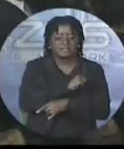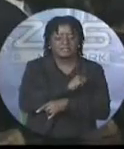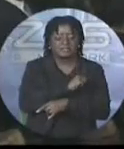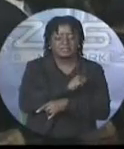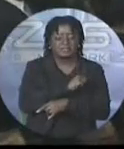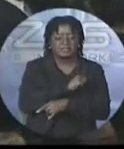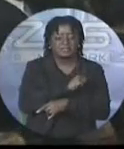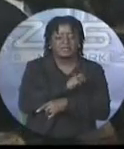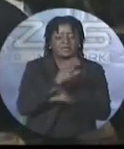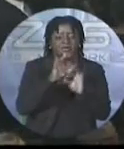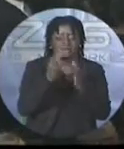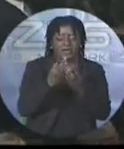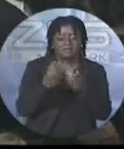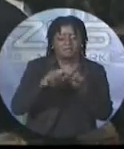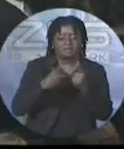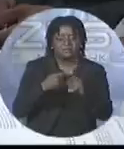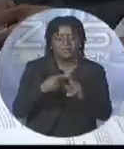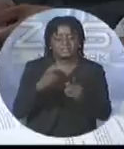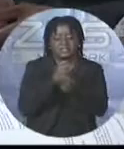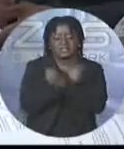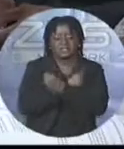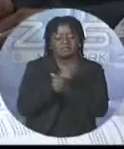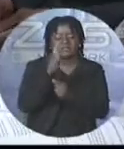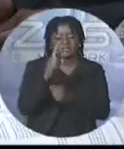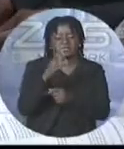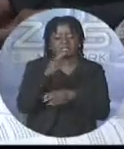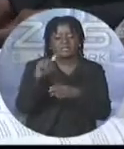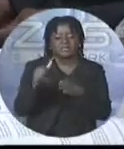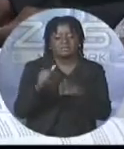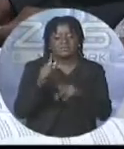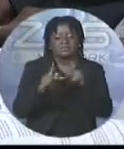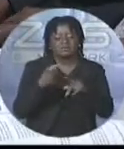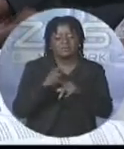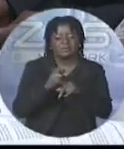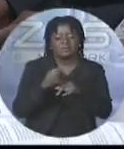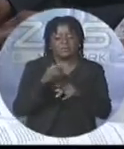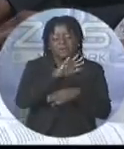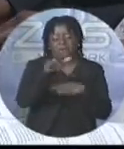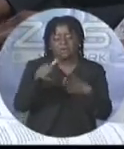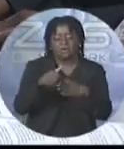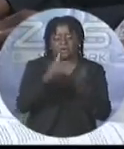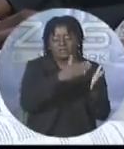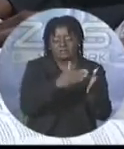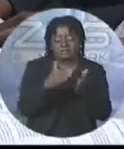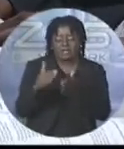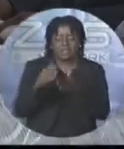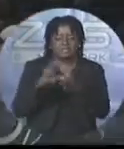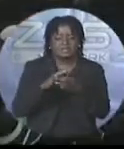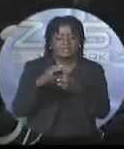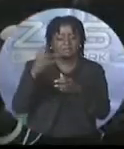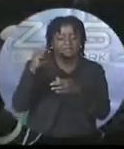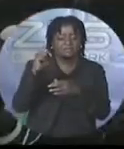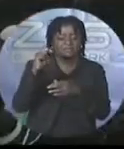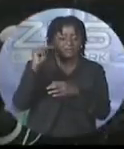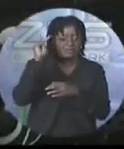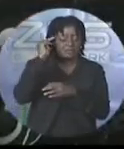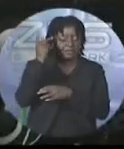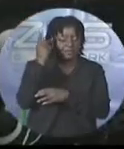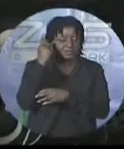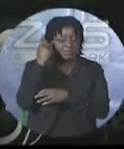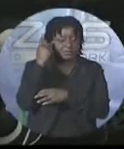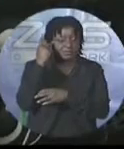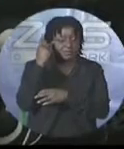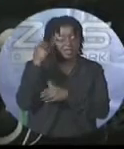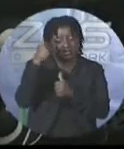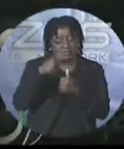ones, and representatives from all sides of the political divide, gathered reflecting on the life of this 70-plus-year-old